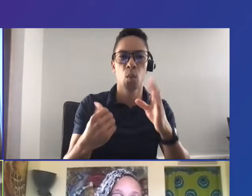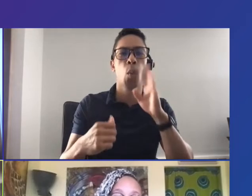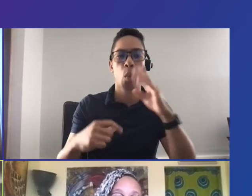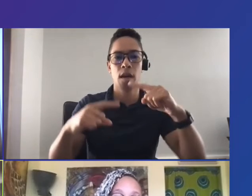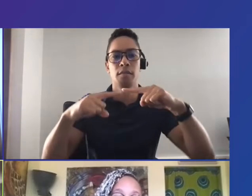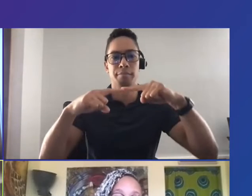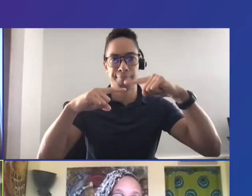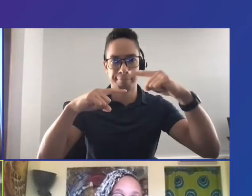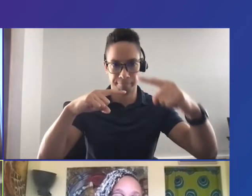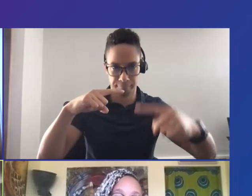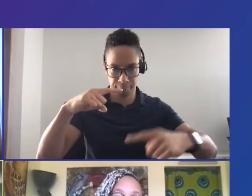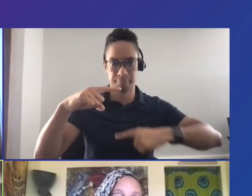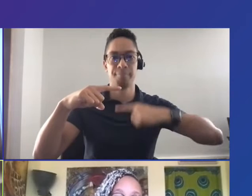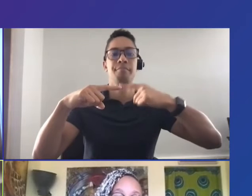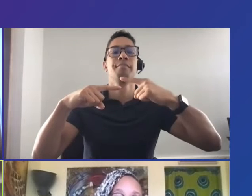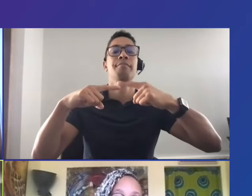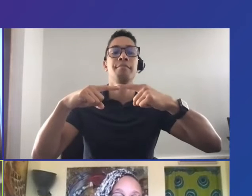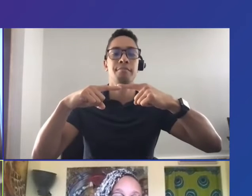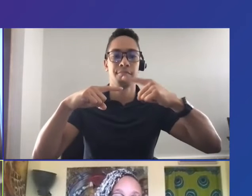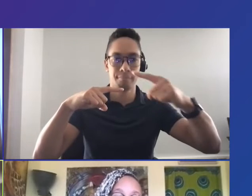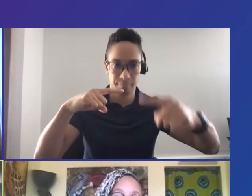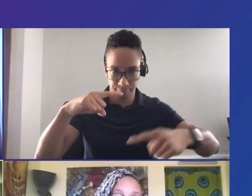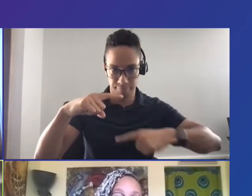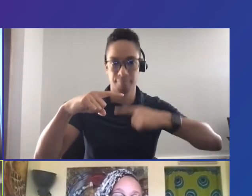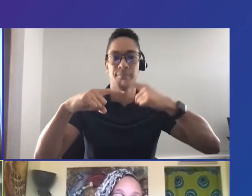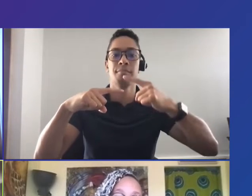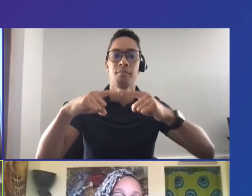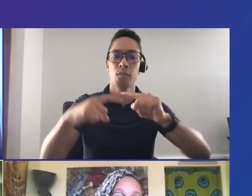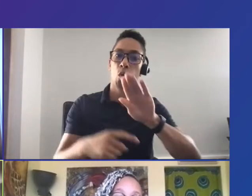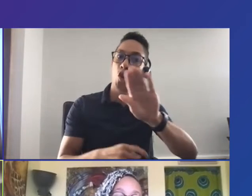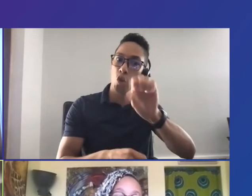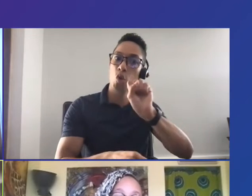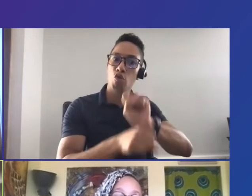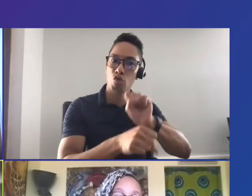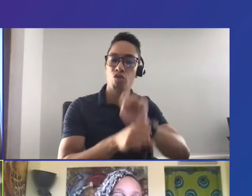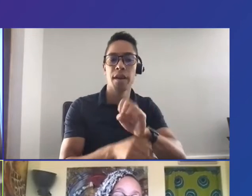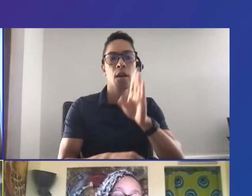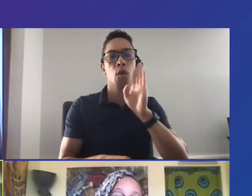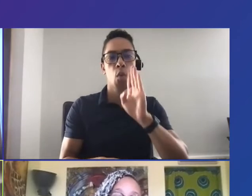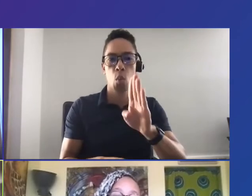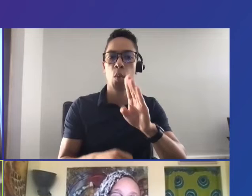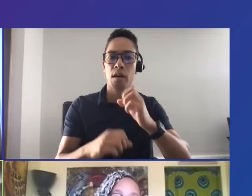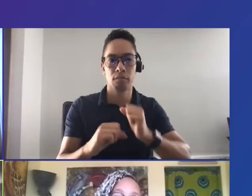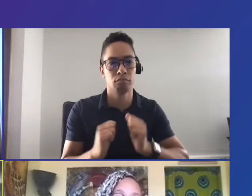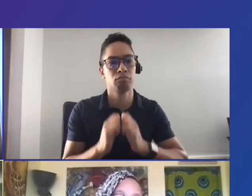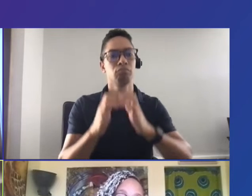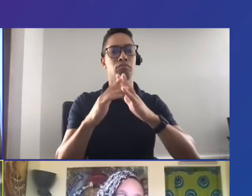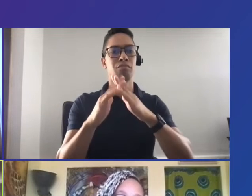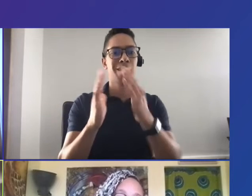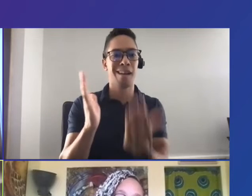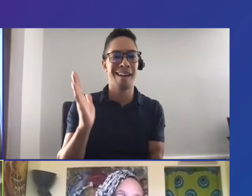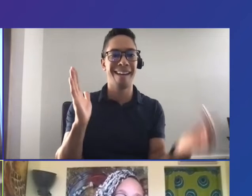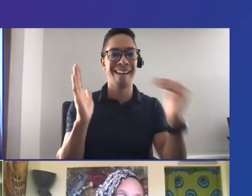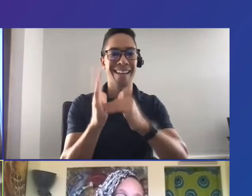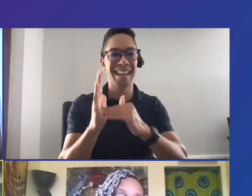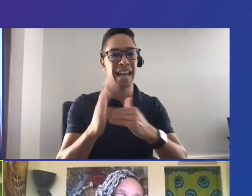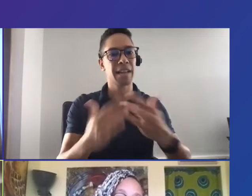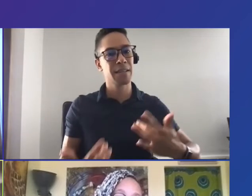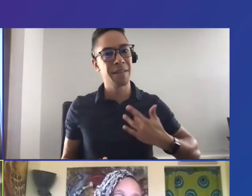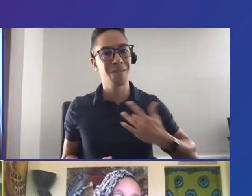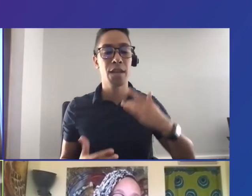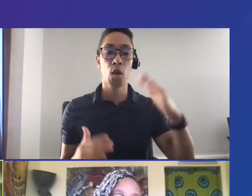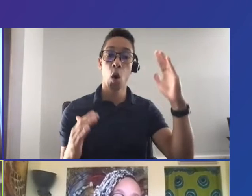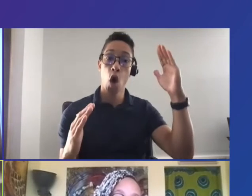And I think that's what a career needs to do, is to really find itself again in order to feel rejuvenated and just to feel hopeful